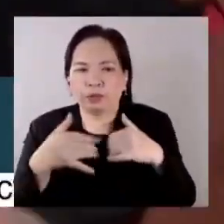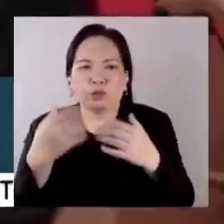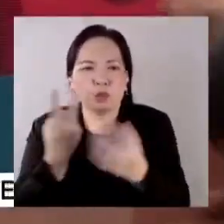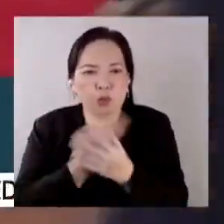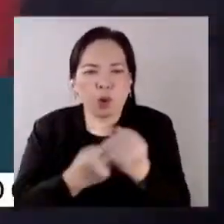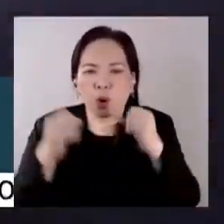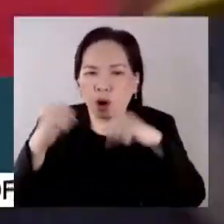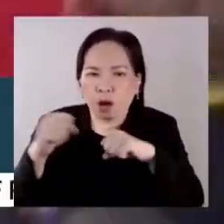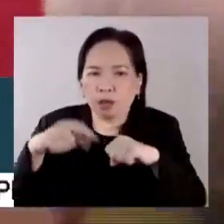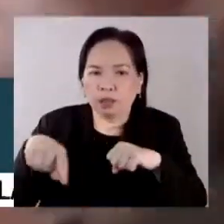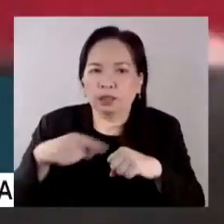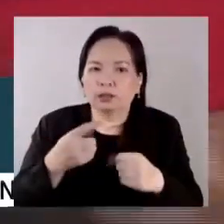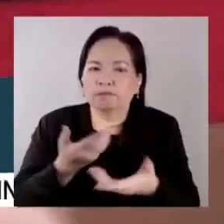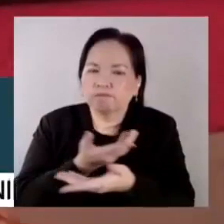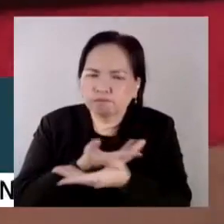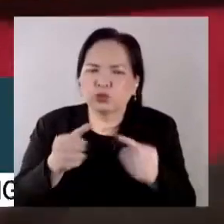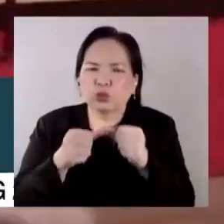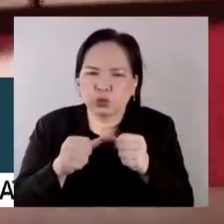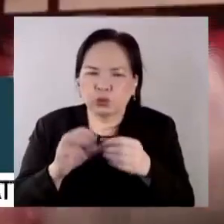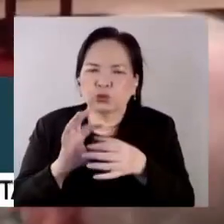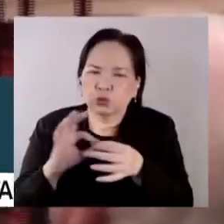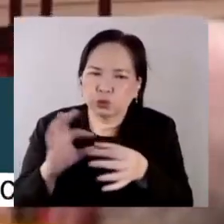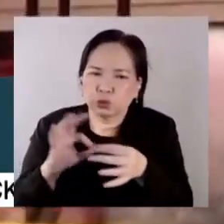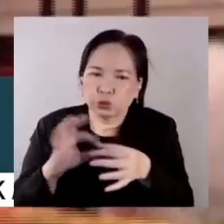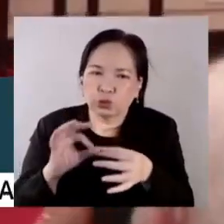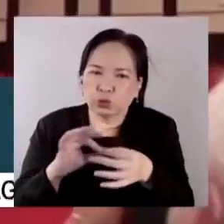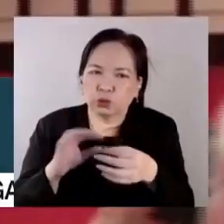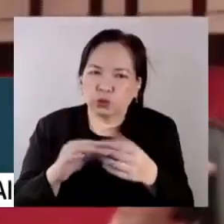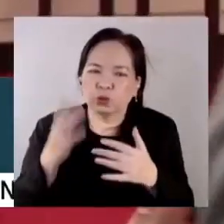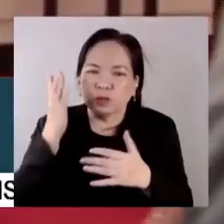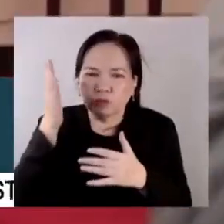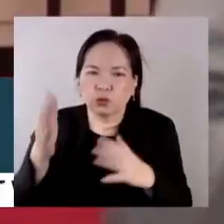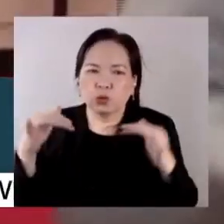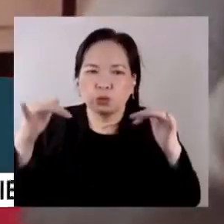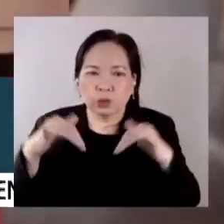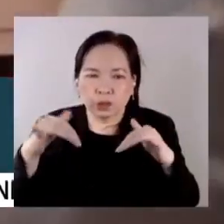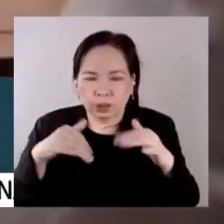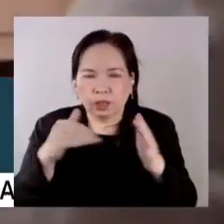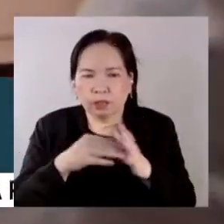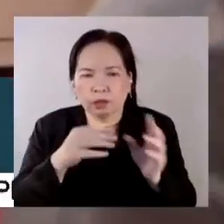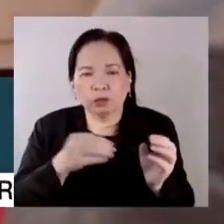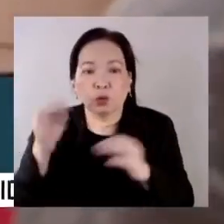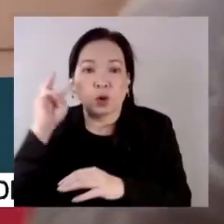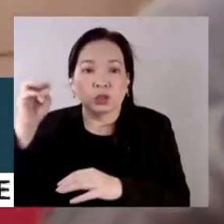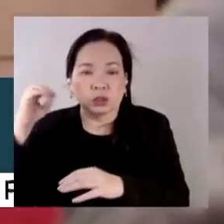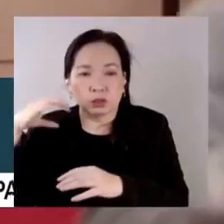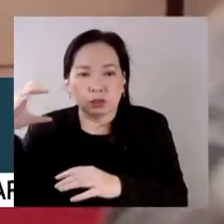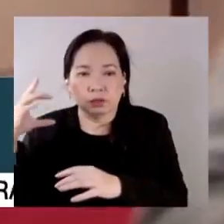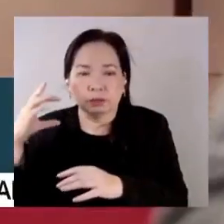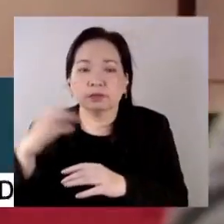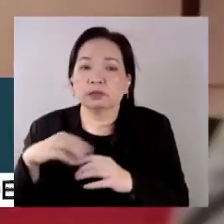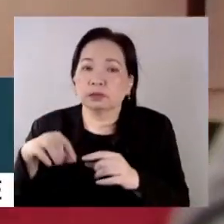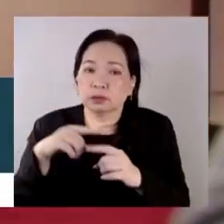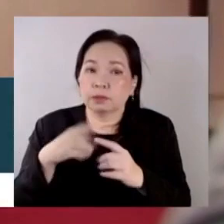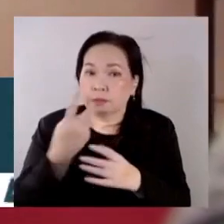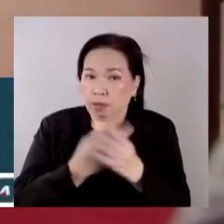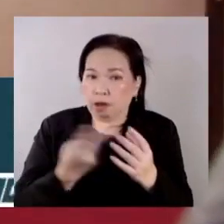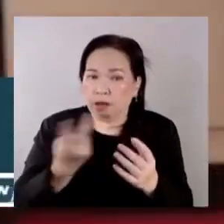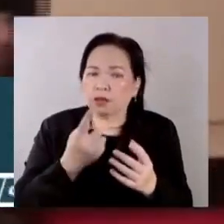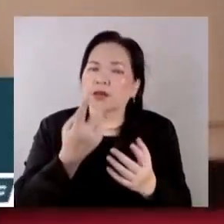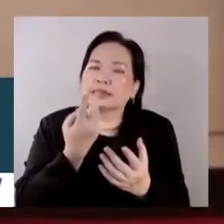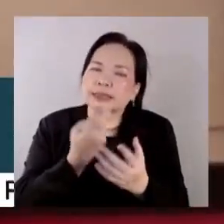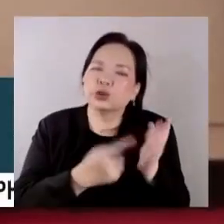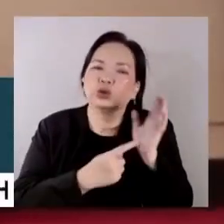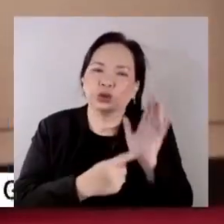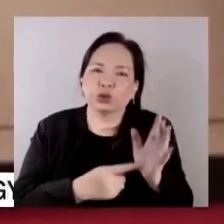keep the conversation going with an eventual meeting in Washington. The U.S. State Department also said both sides showed a desire to